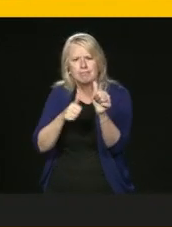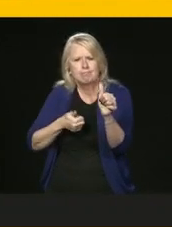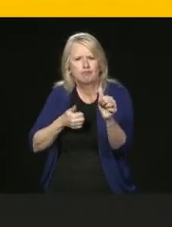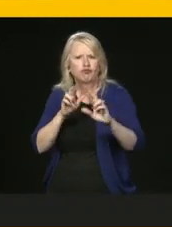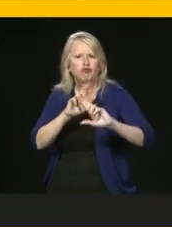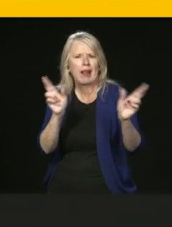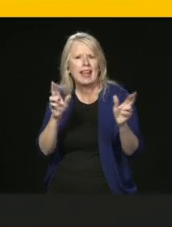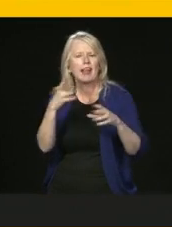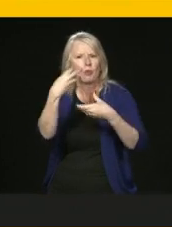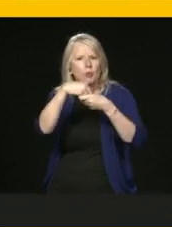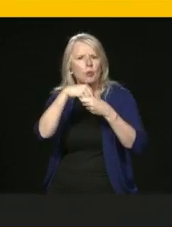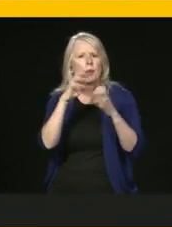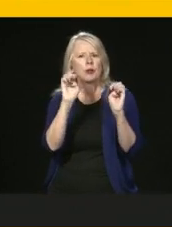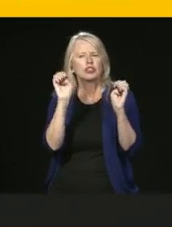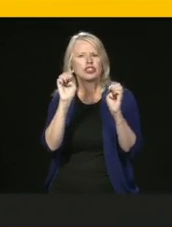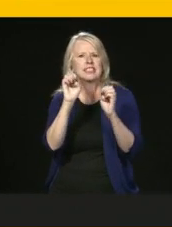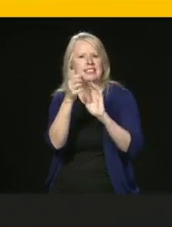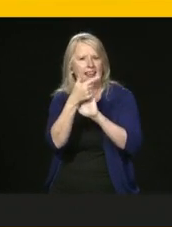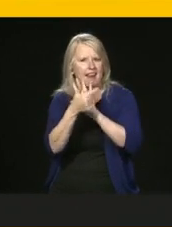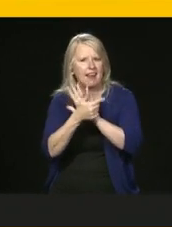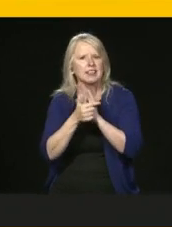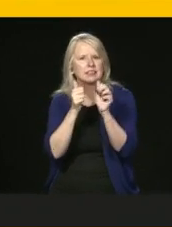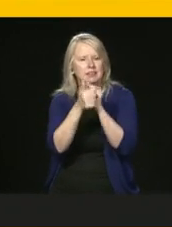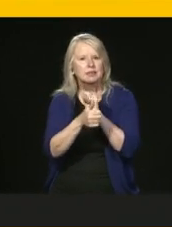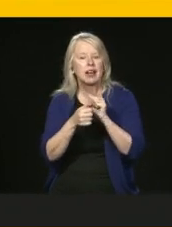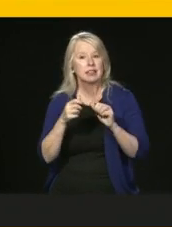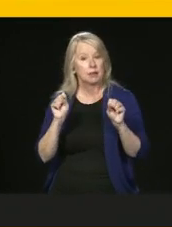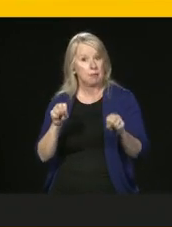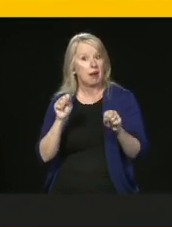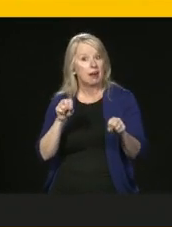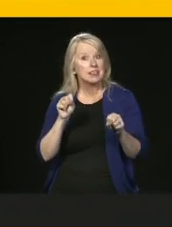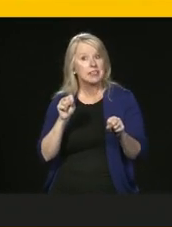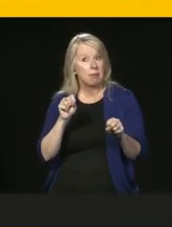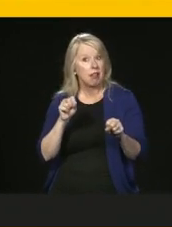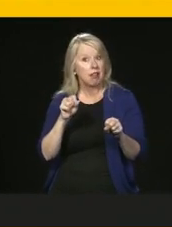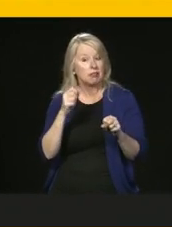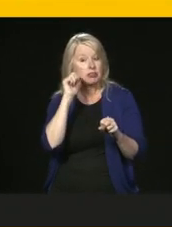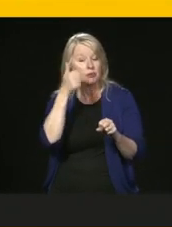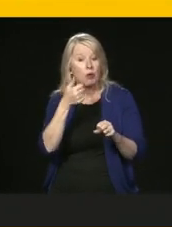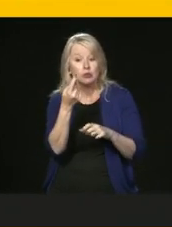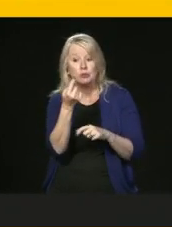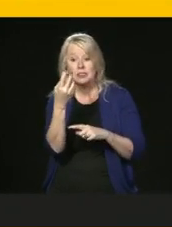will be asked to vote for this Tuesday and Wednesday of this week when you all reconvene?